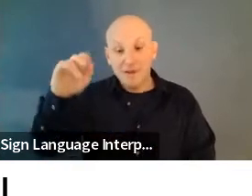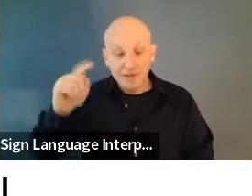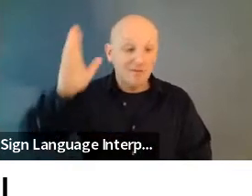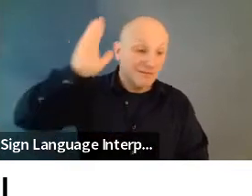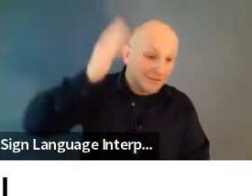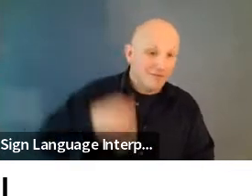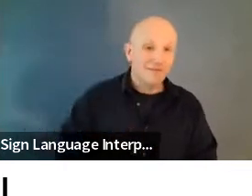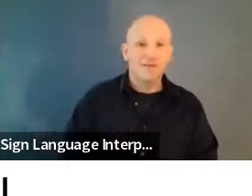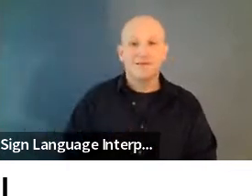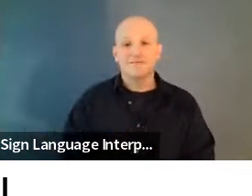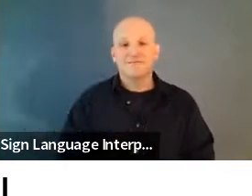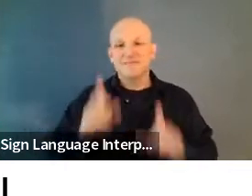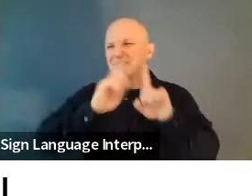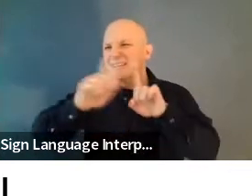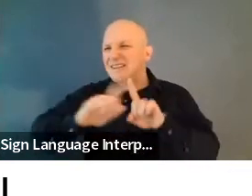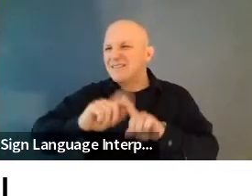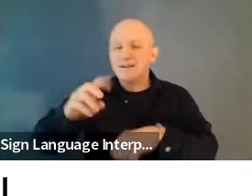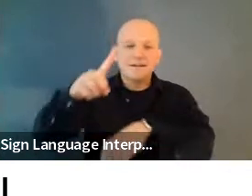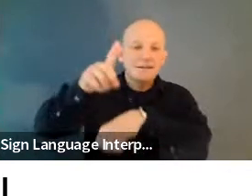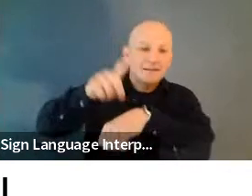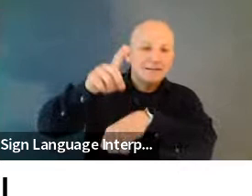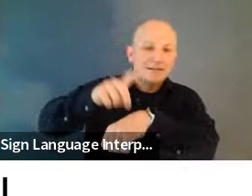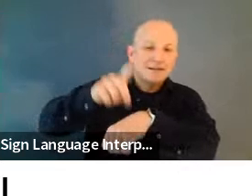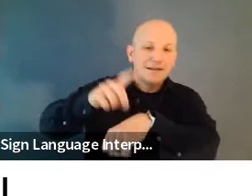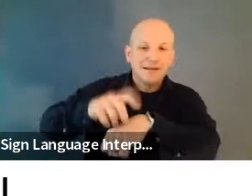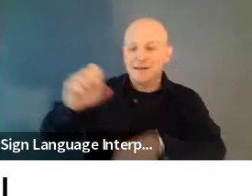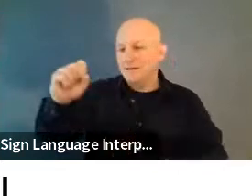State, and our dean at San Joaquin College of Law.